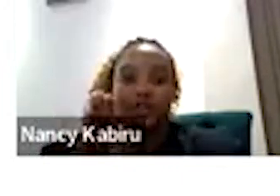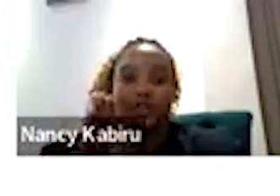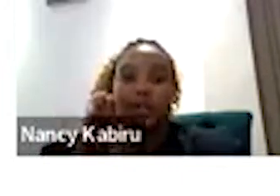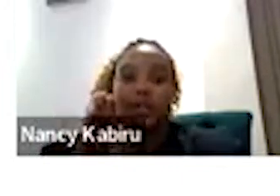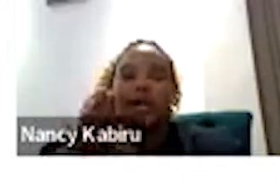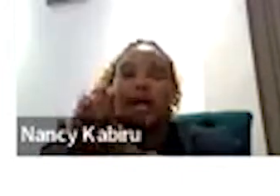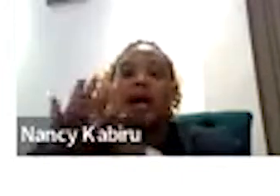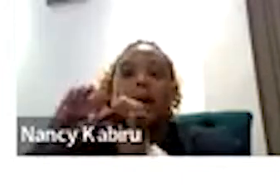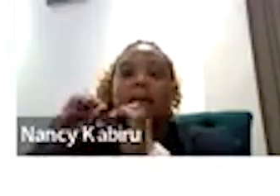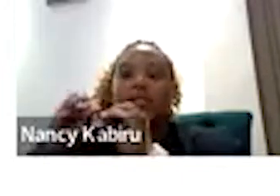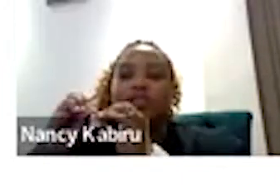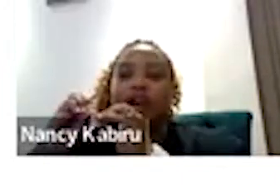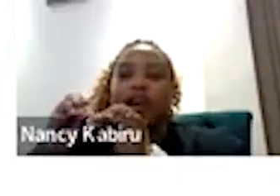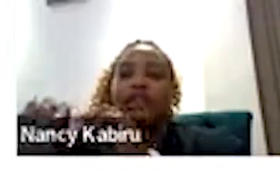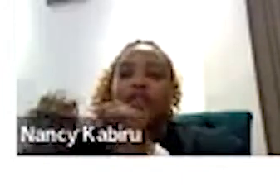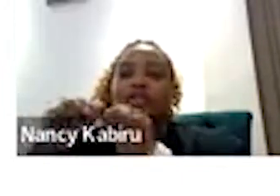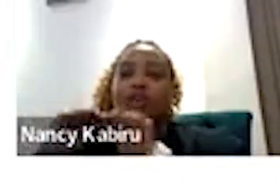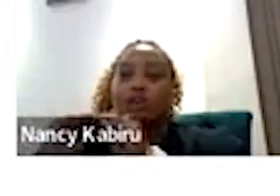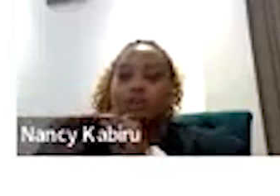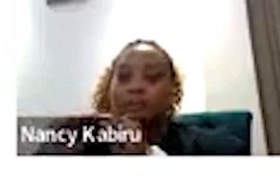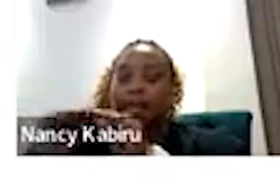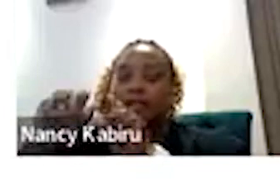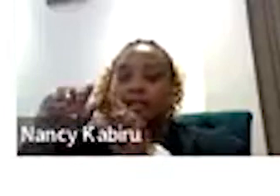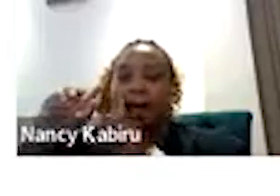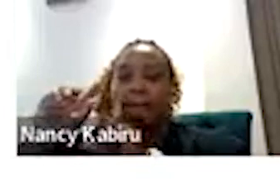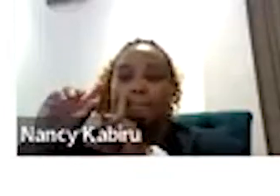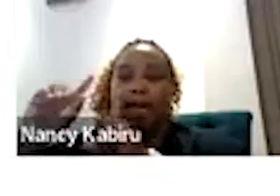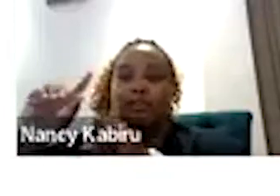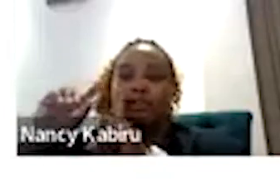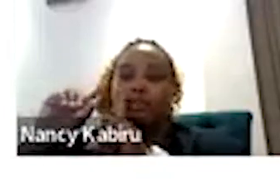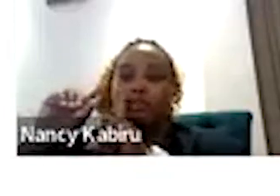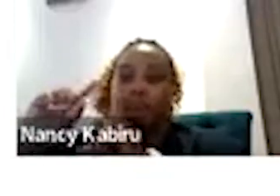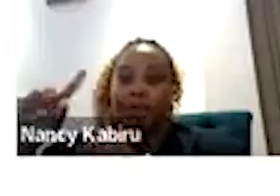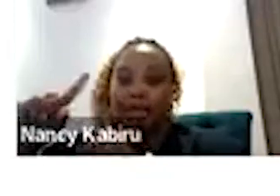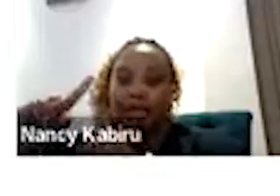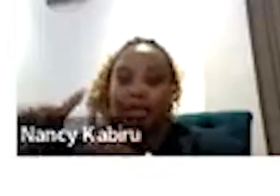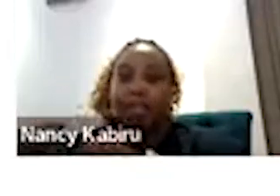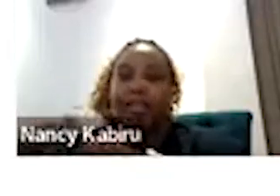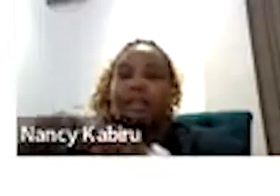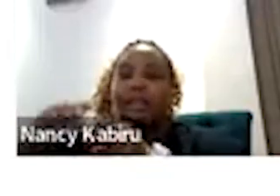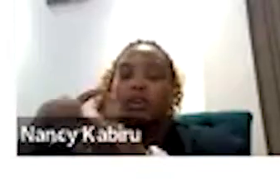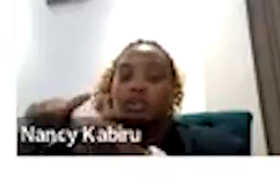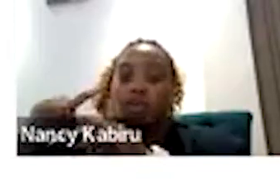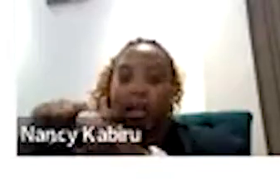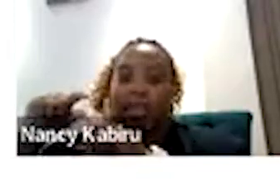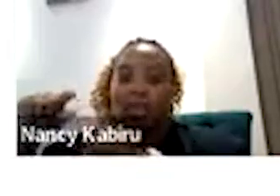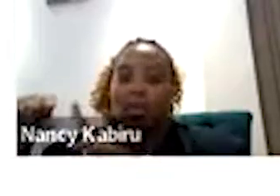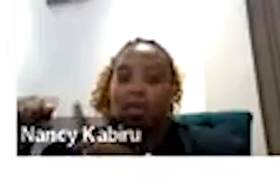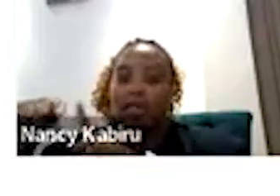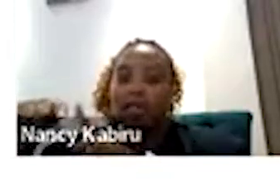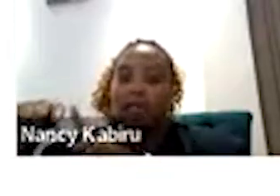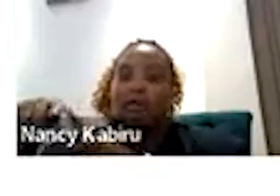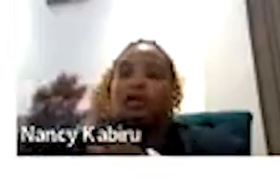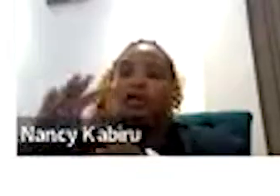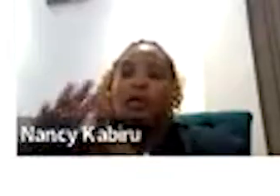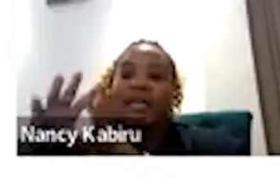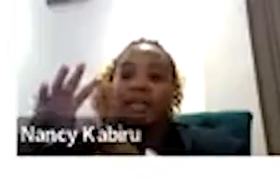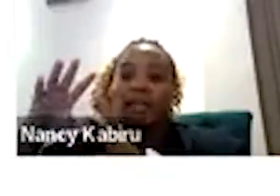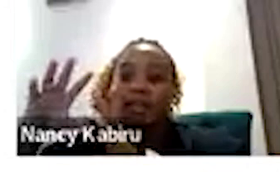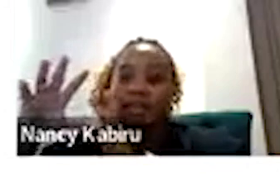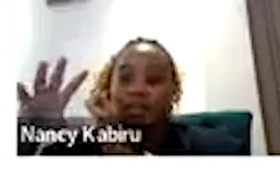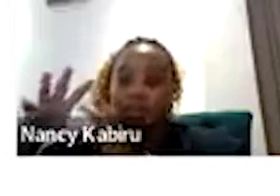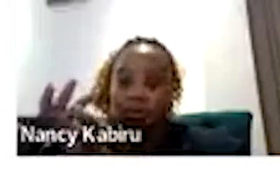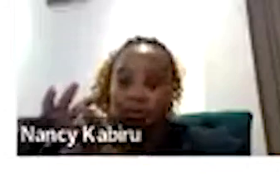biological condition, mental health is caused by some part of your brain not working well